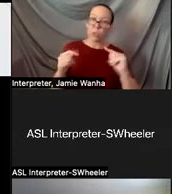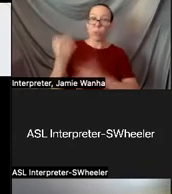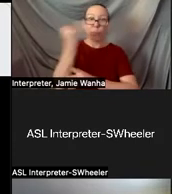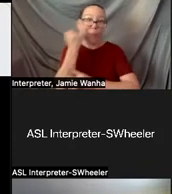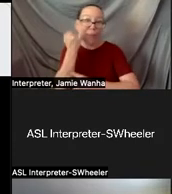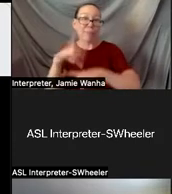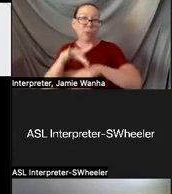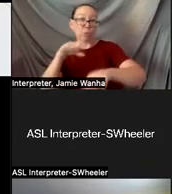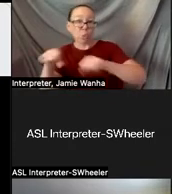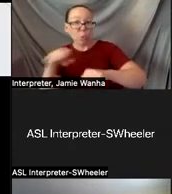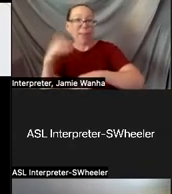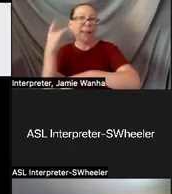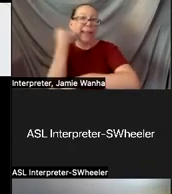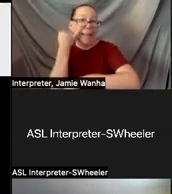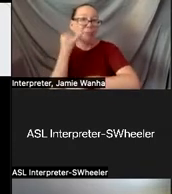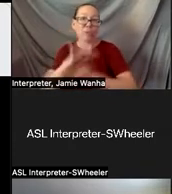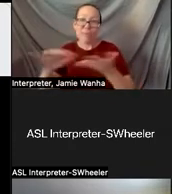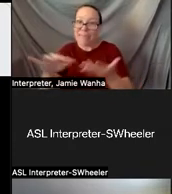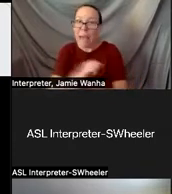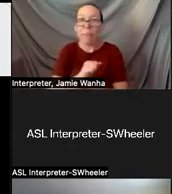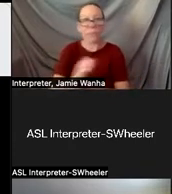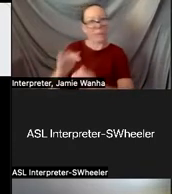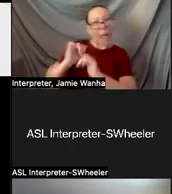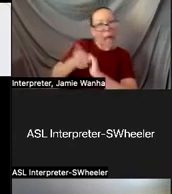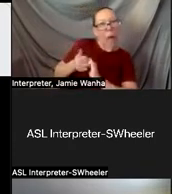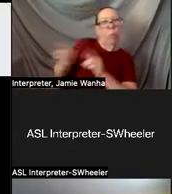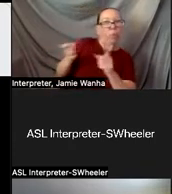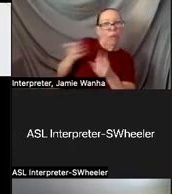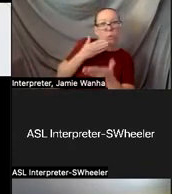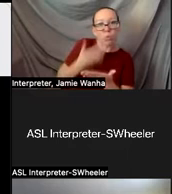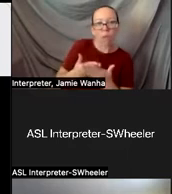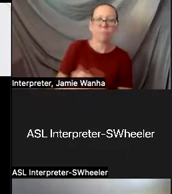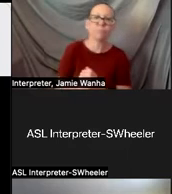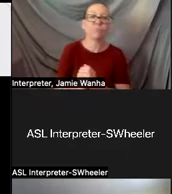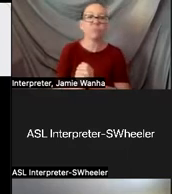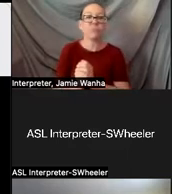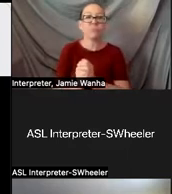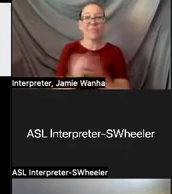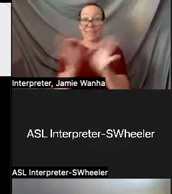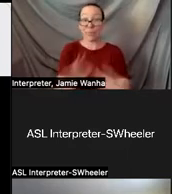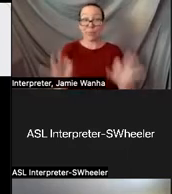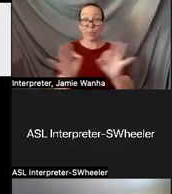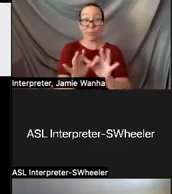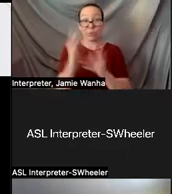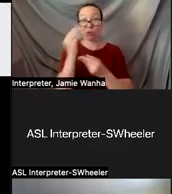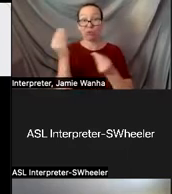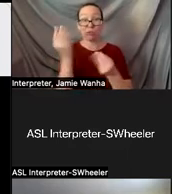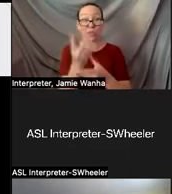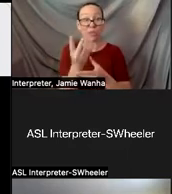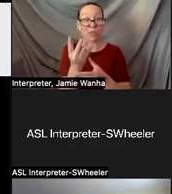scenario. The next one, please. This is a key damages to over 100,000